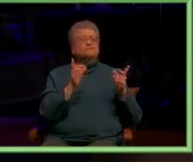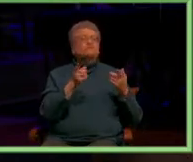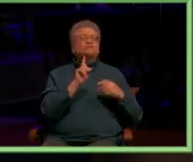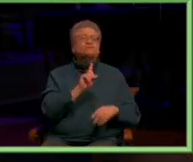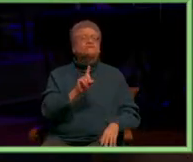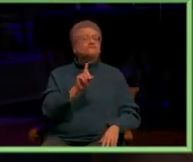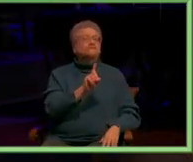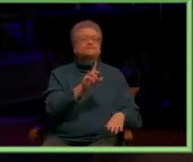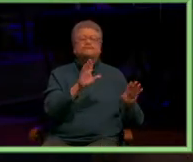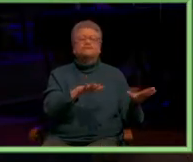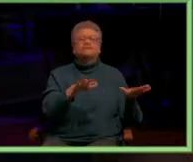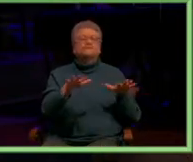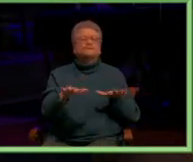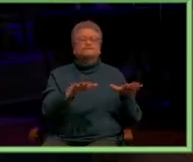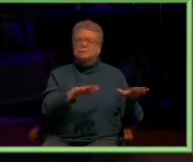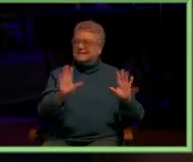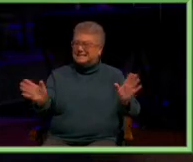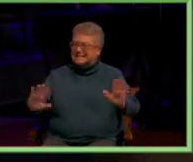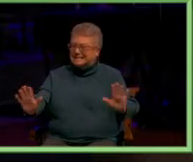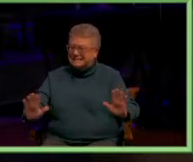But listen now, don't miss this.